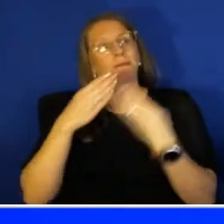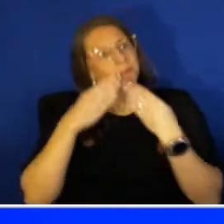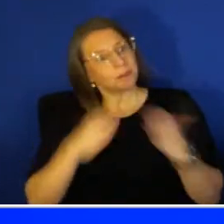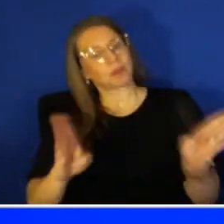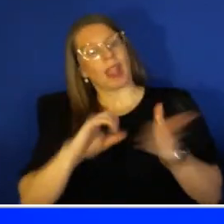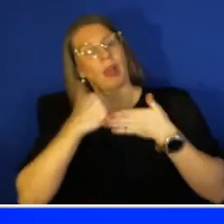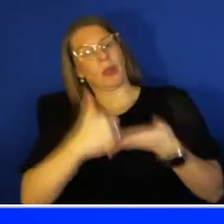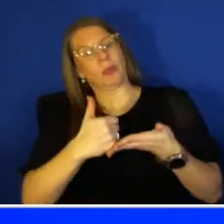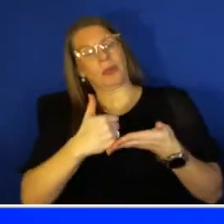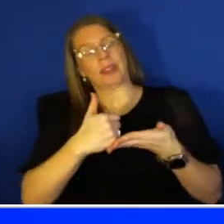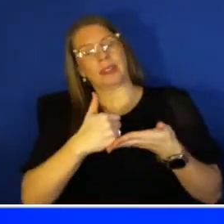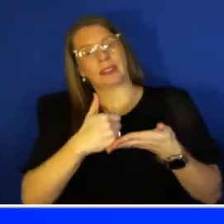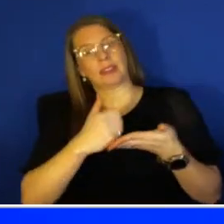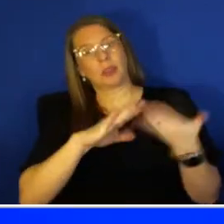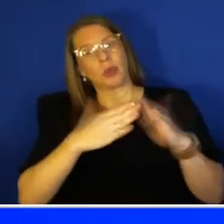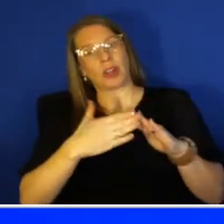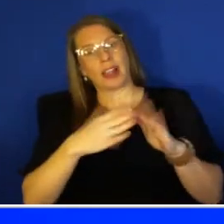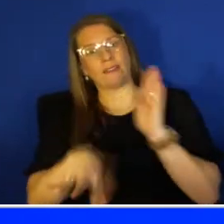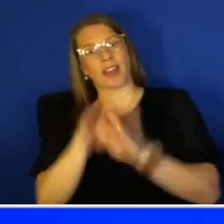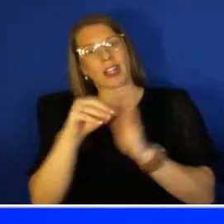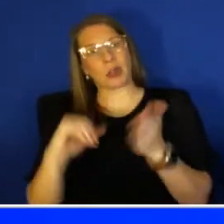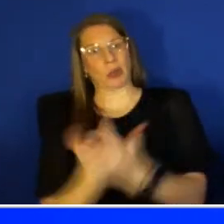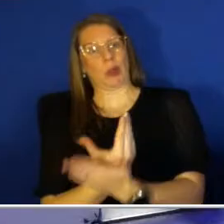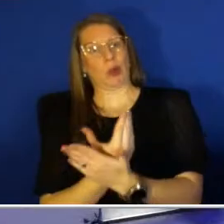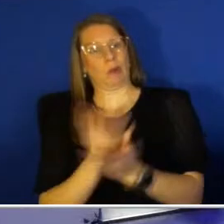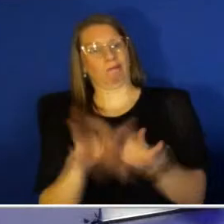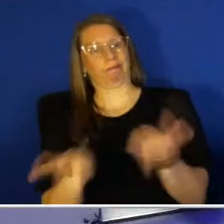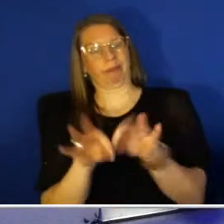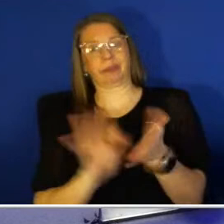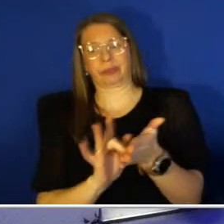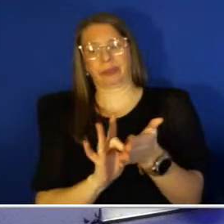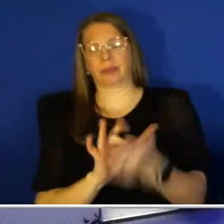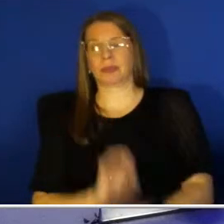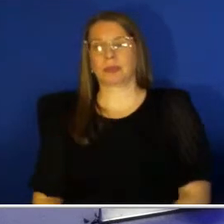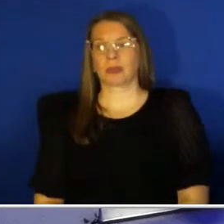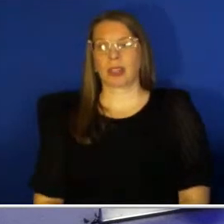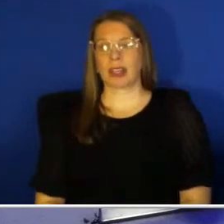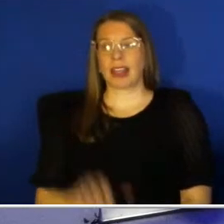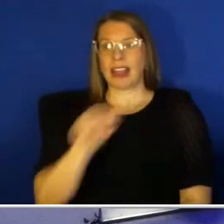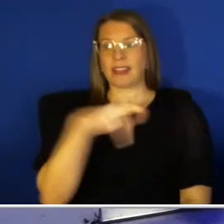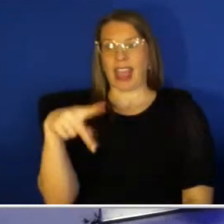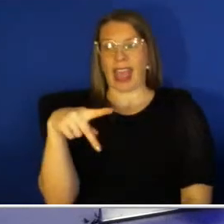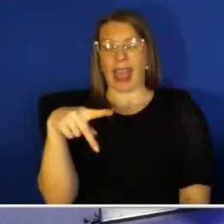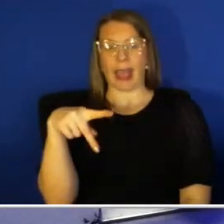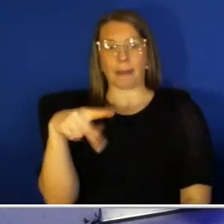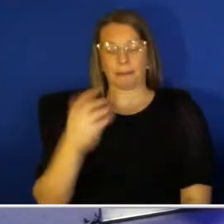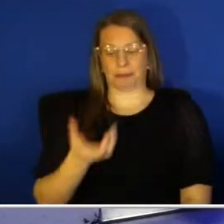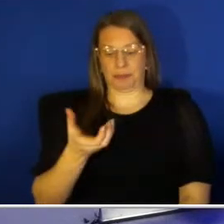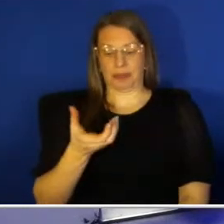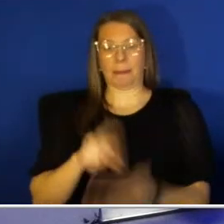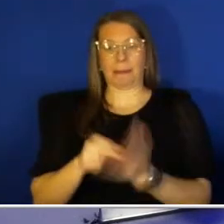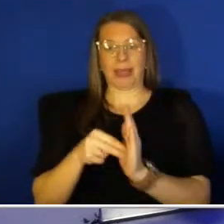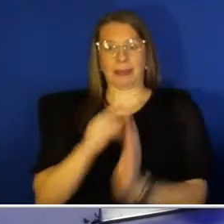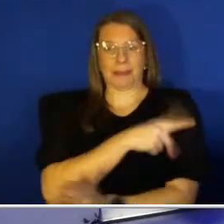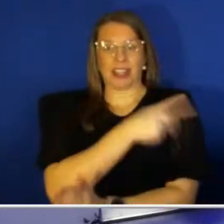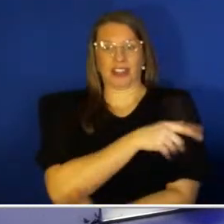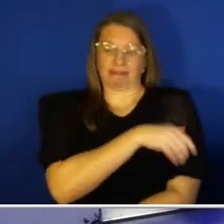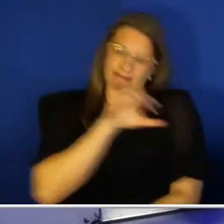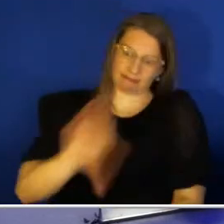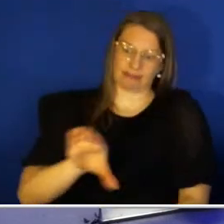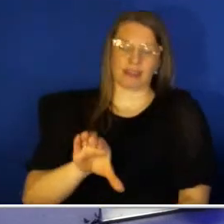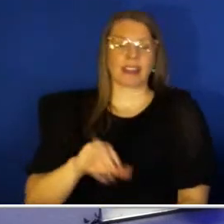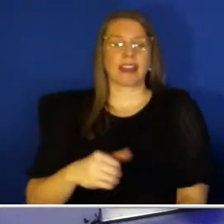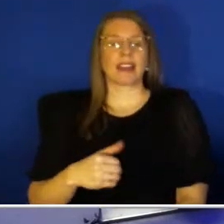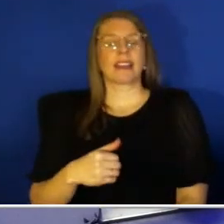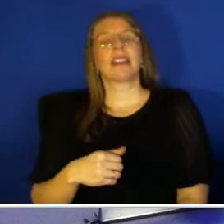new groundbreaking drugs. So that is key here. And of course, the app is putting the power back at the patient. And Dr. Chen, you've said before, it's a team effort.